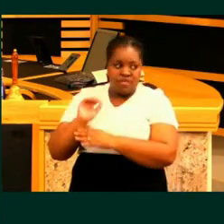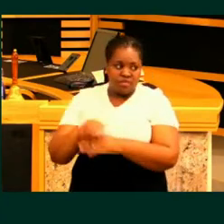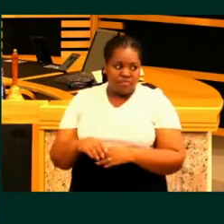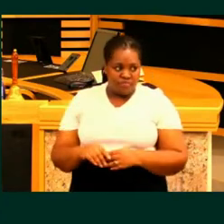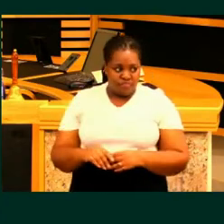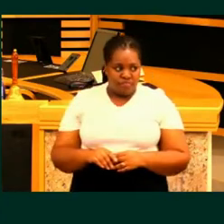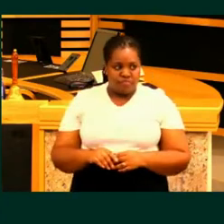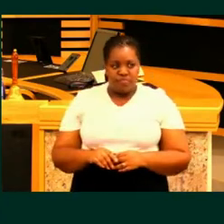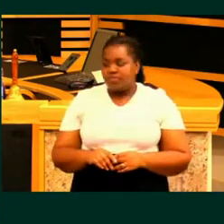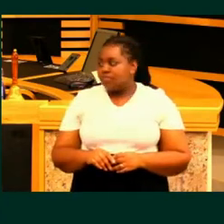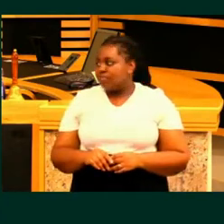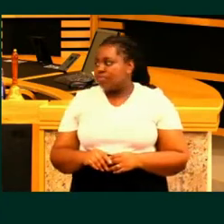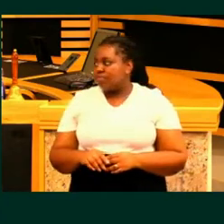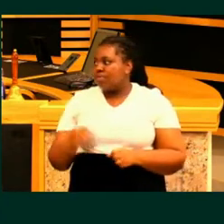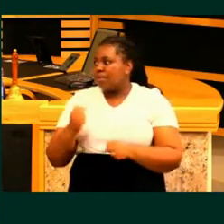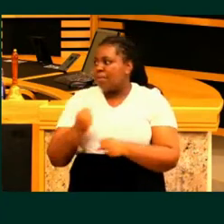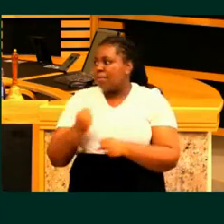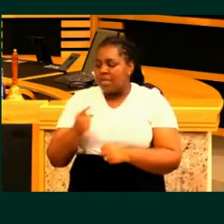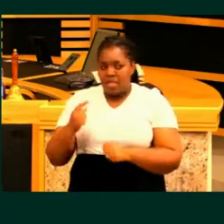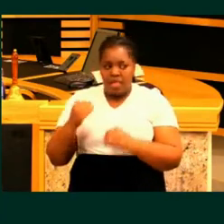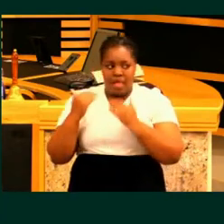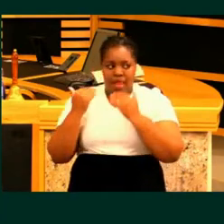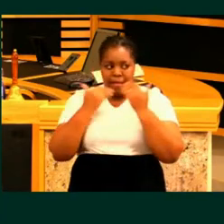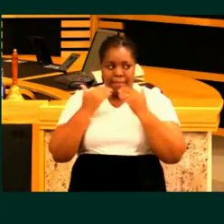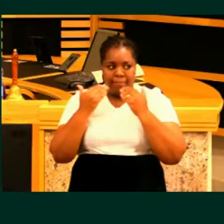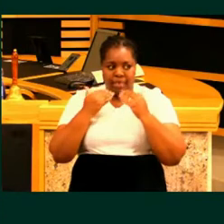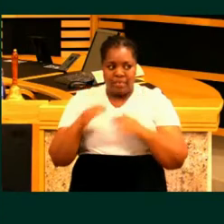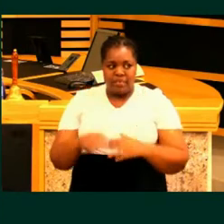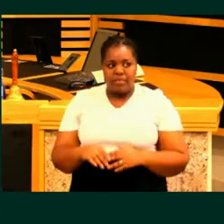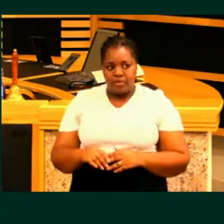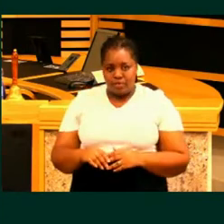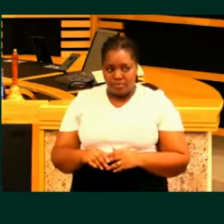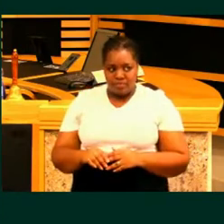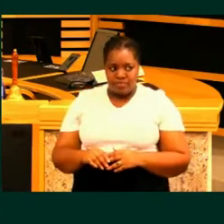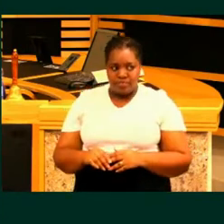in Sagal made of this plastic model